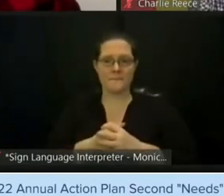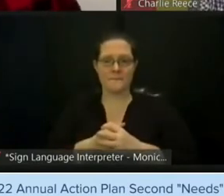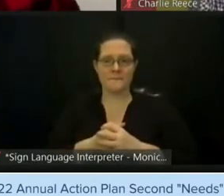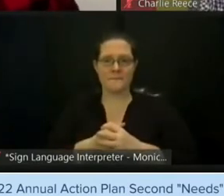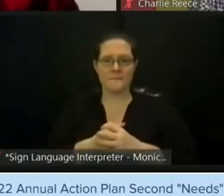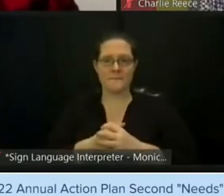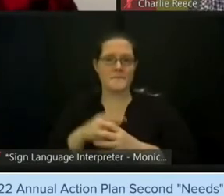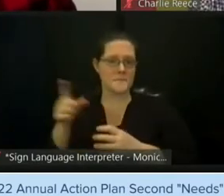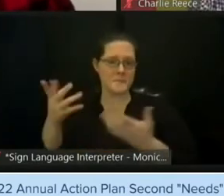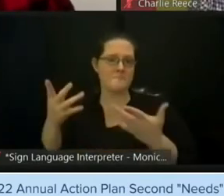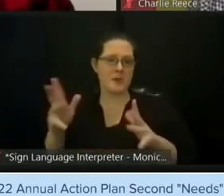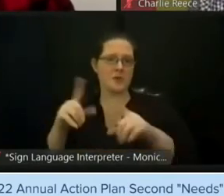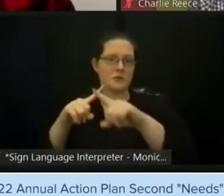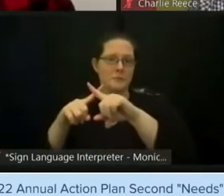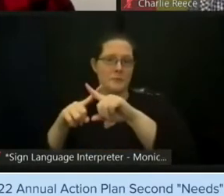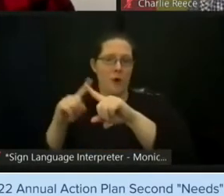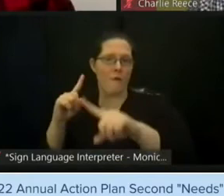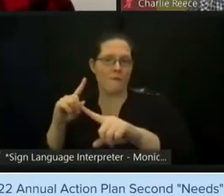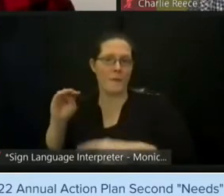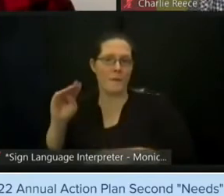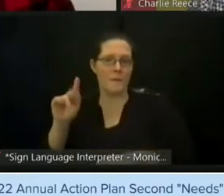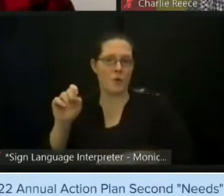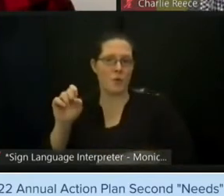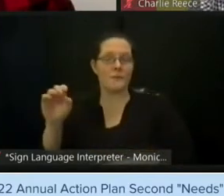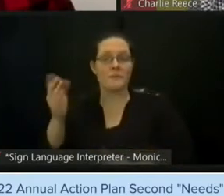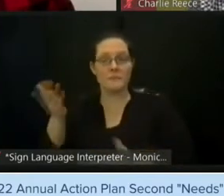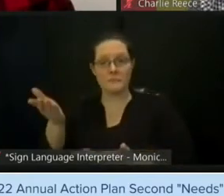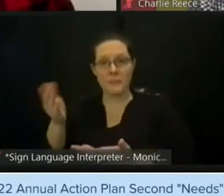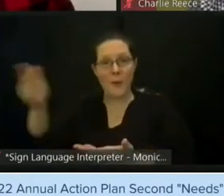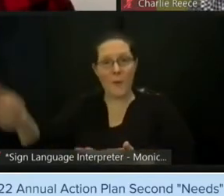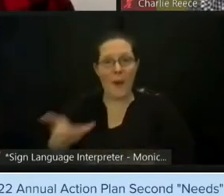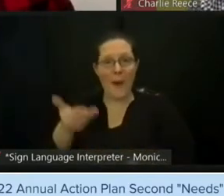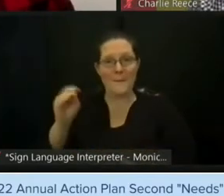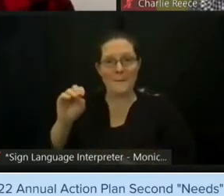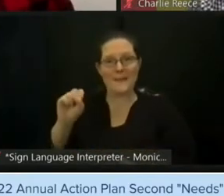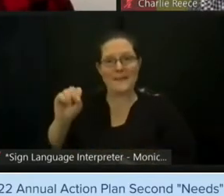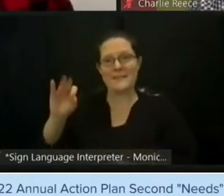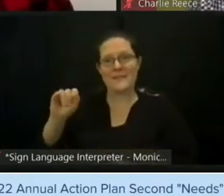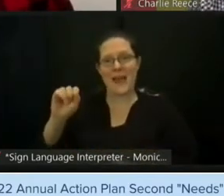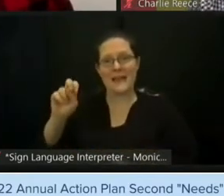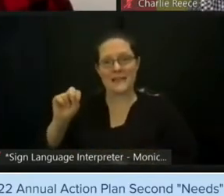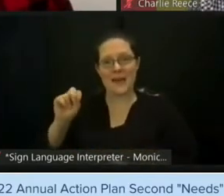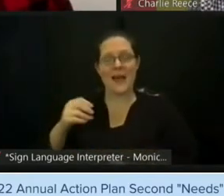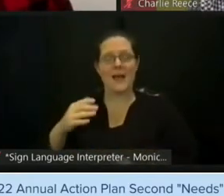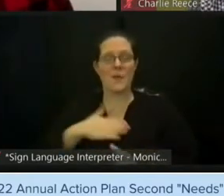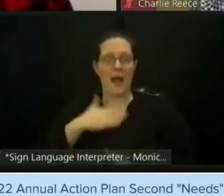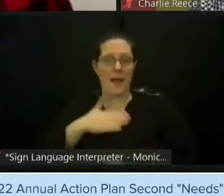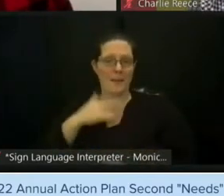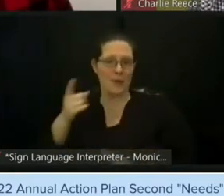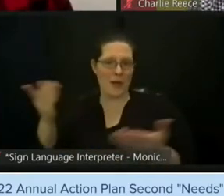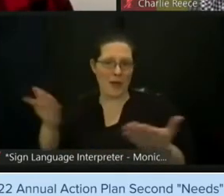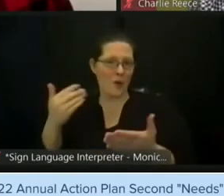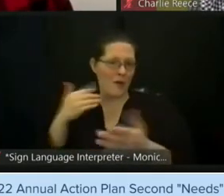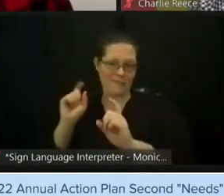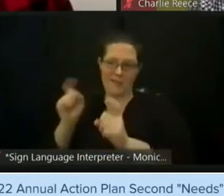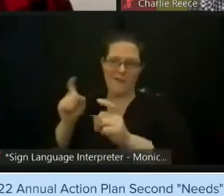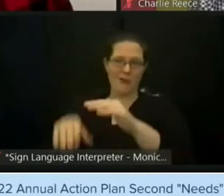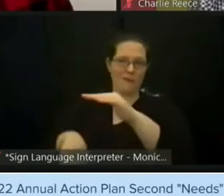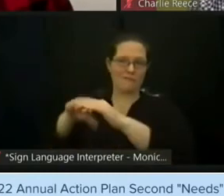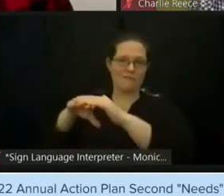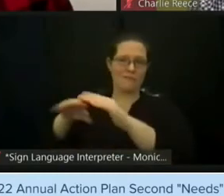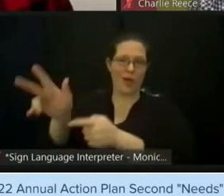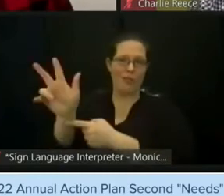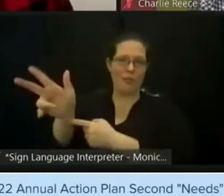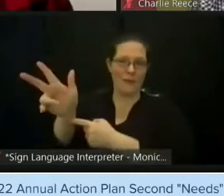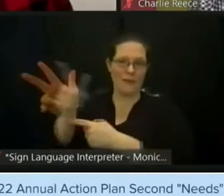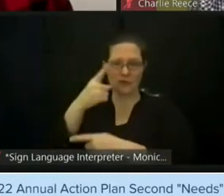She's been unmuted, Mr. Mayor. All right. Ms. Faison, welcome. We're glad to have you with us. You have 3 minutes, and